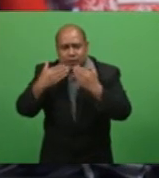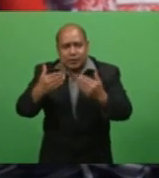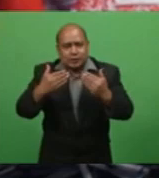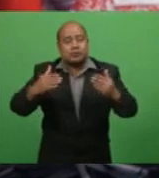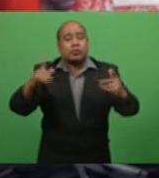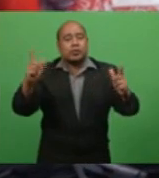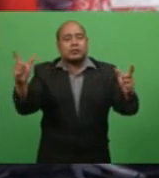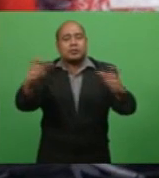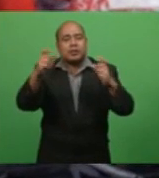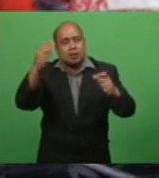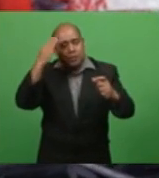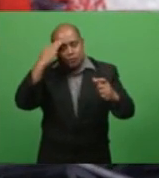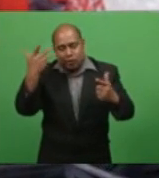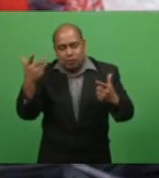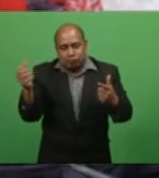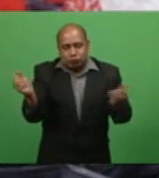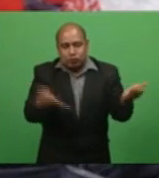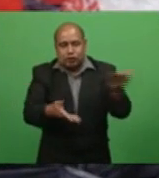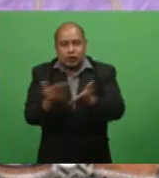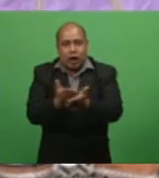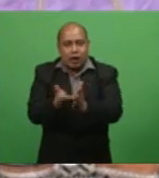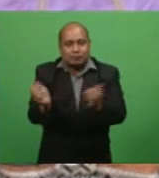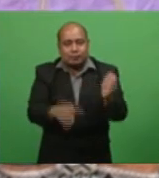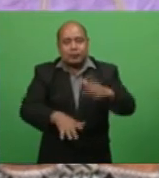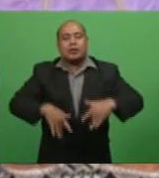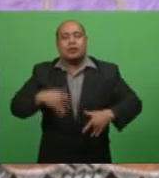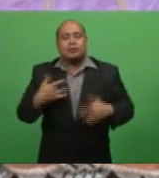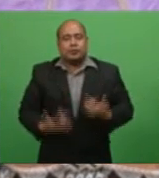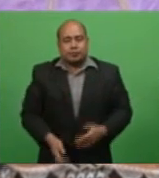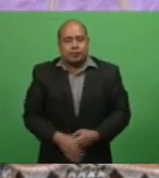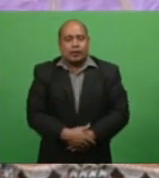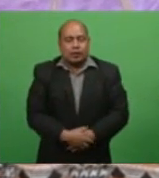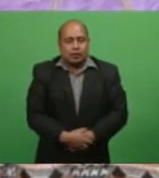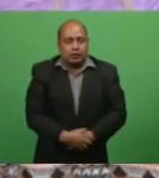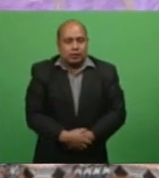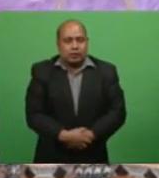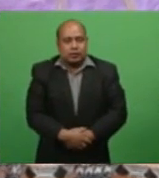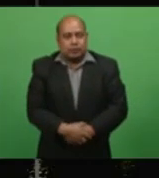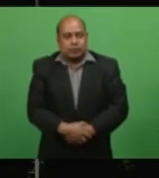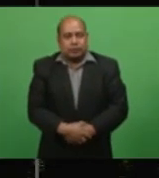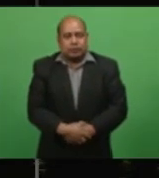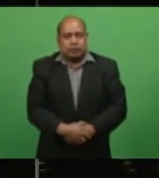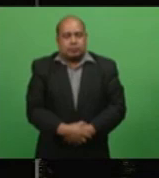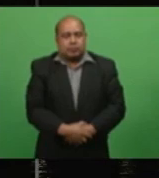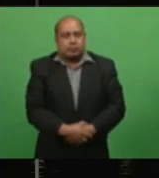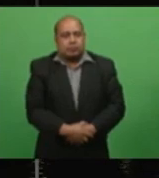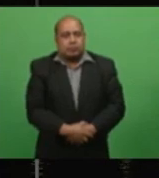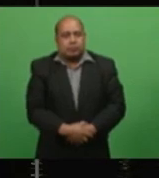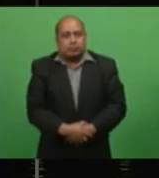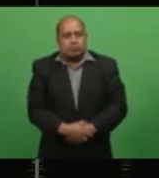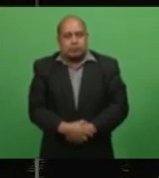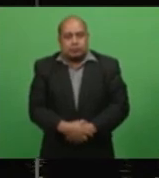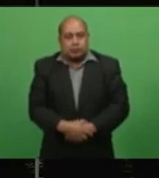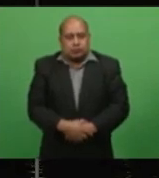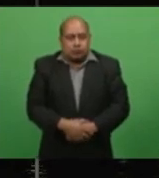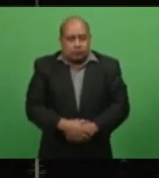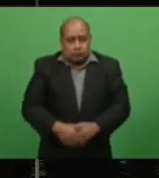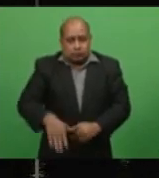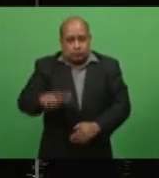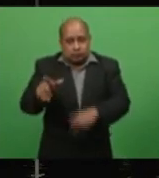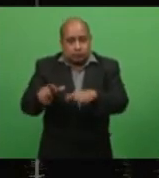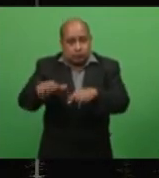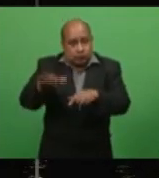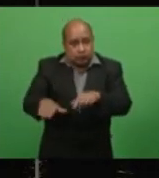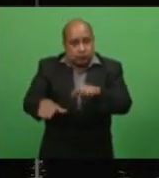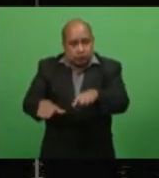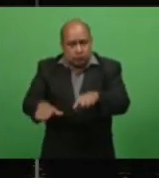their lives in many ways. Faria Begum, FBC News. A child will never know the struggles a mother